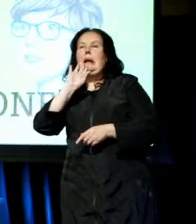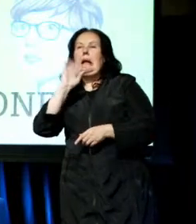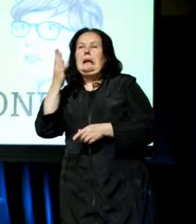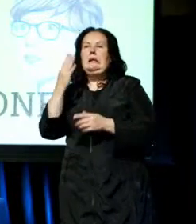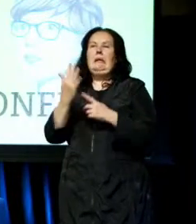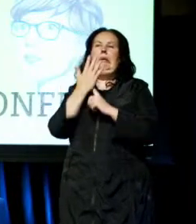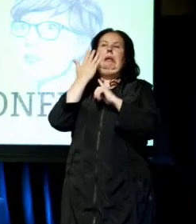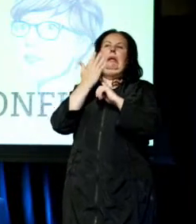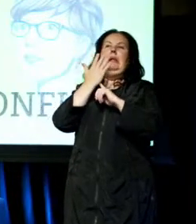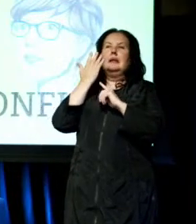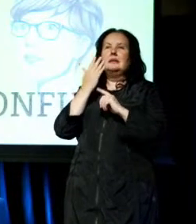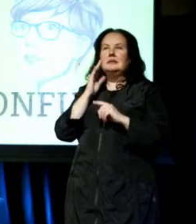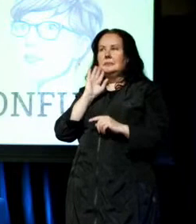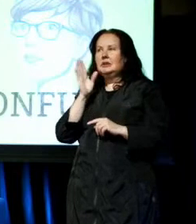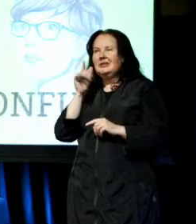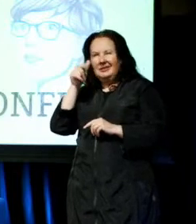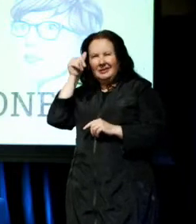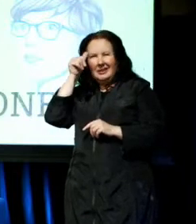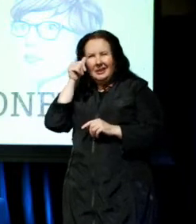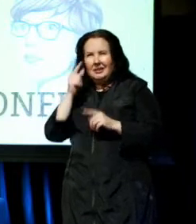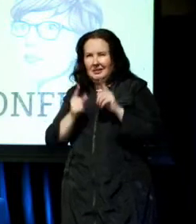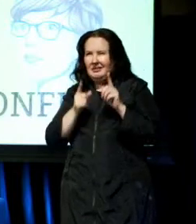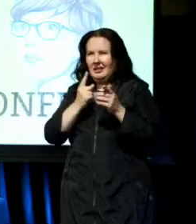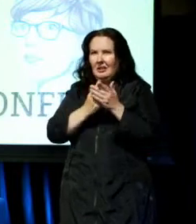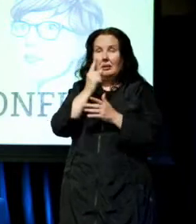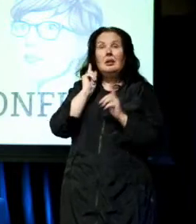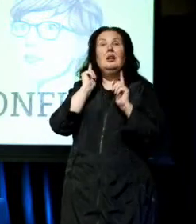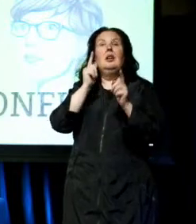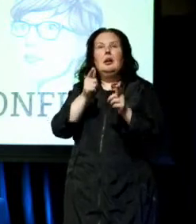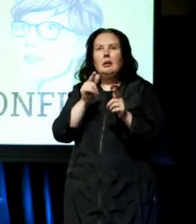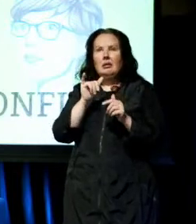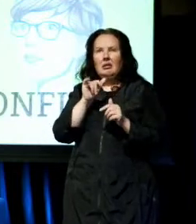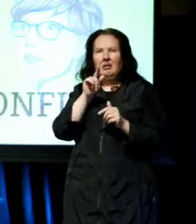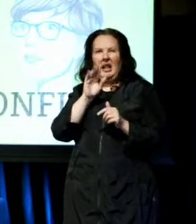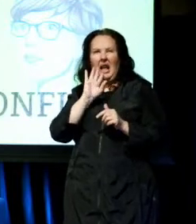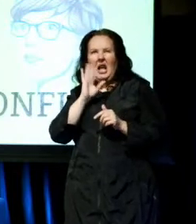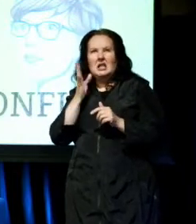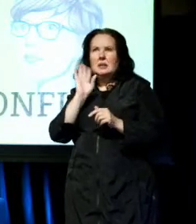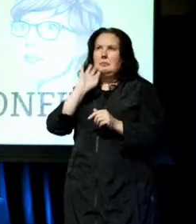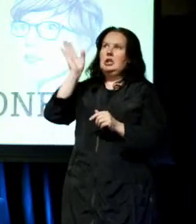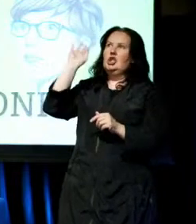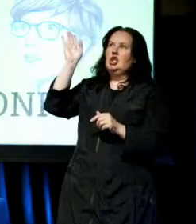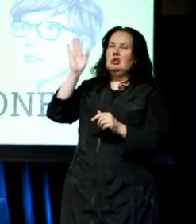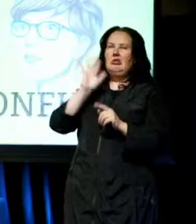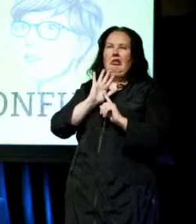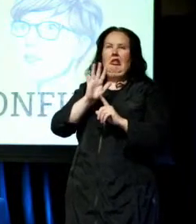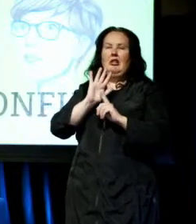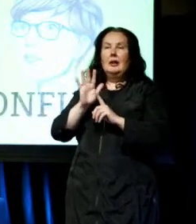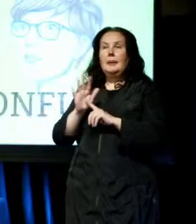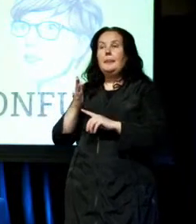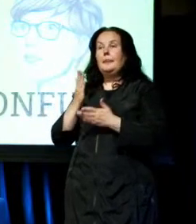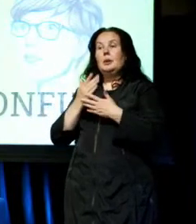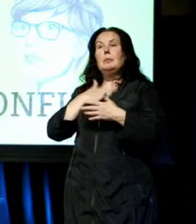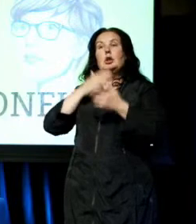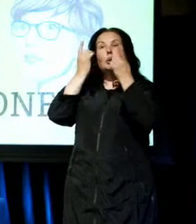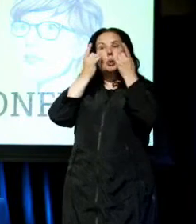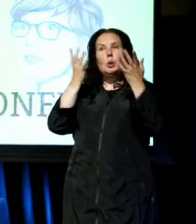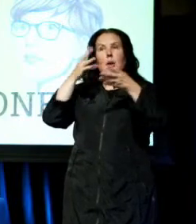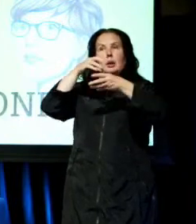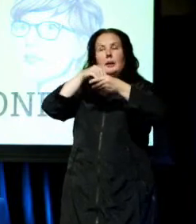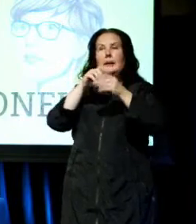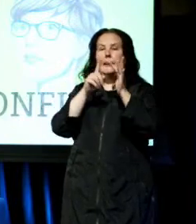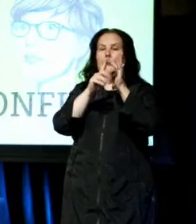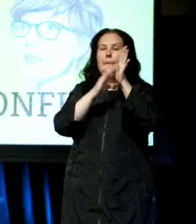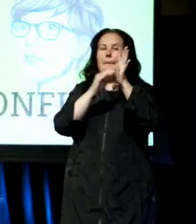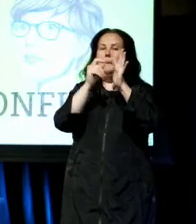know, we've all been to rooms where that happens. But it was so much fun, and it was, the show I did was actually in the Imperial, so I got to like be